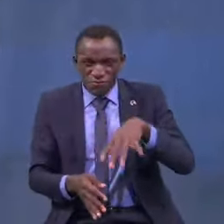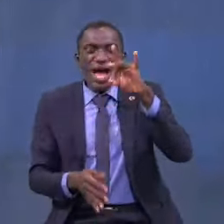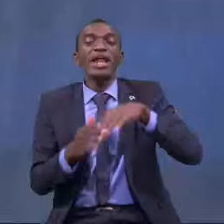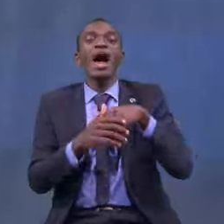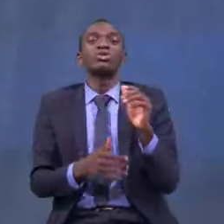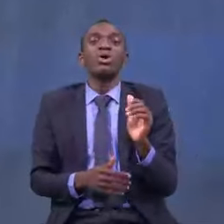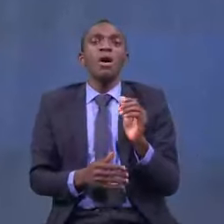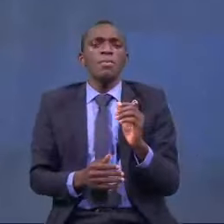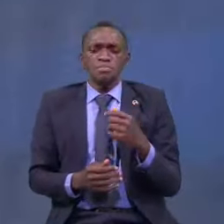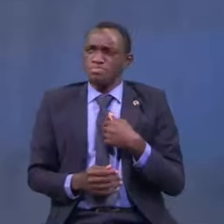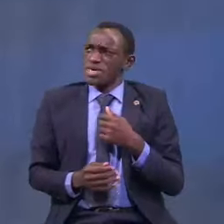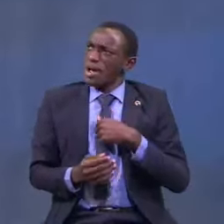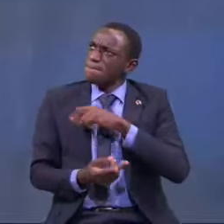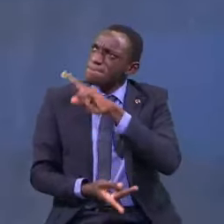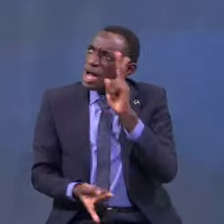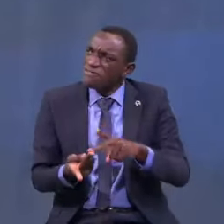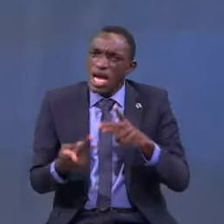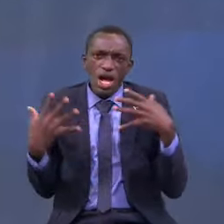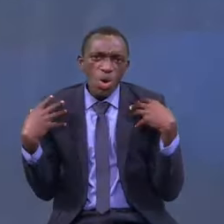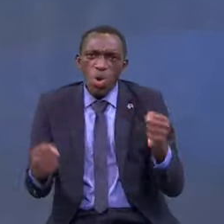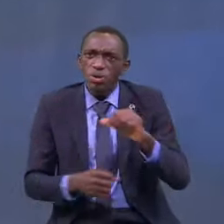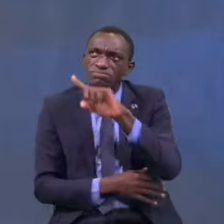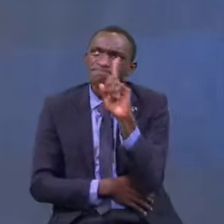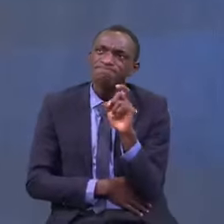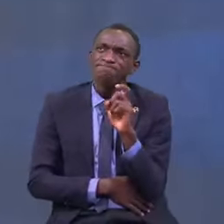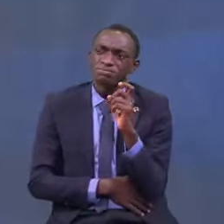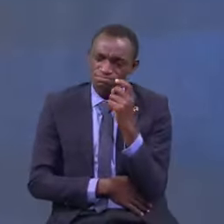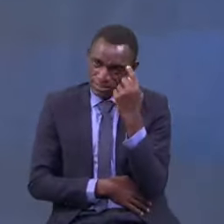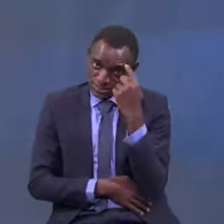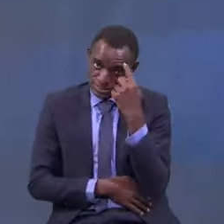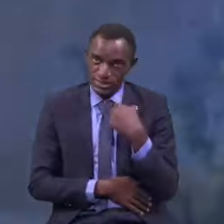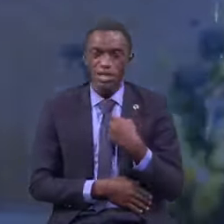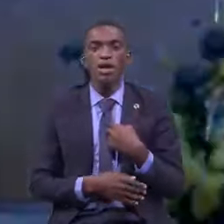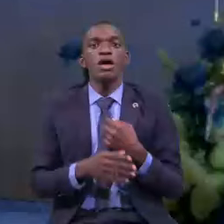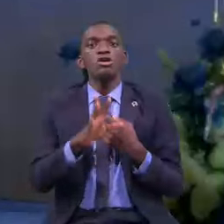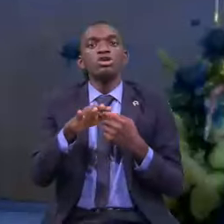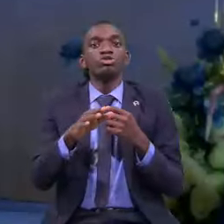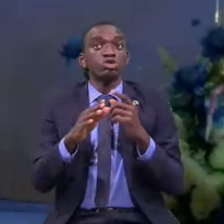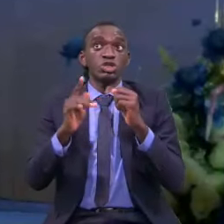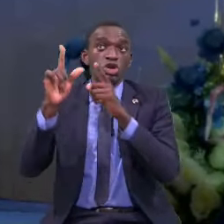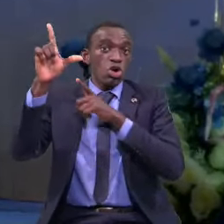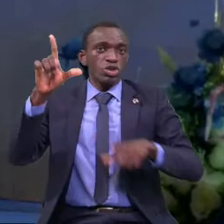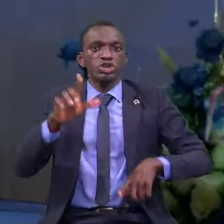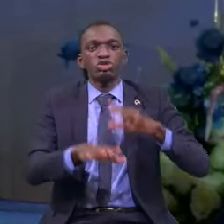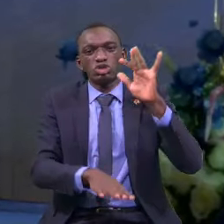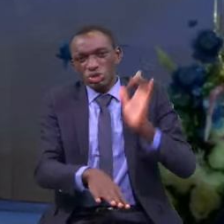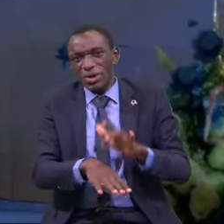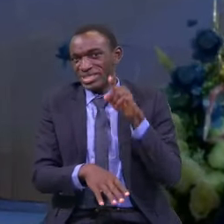I perfectly whole? And so the Lord touched him for the first